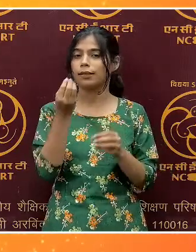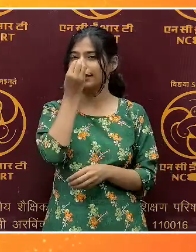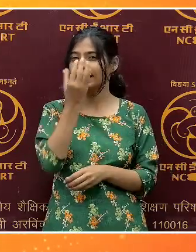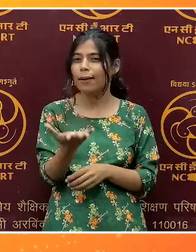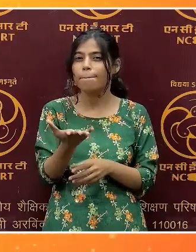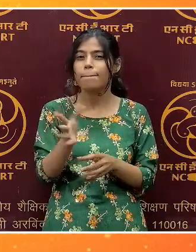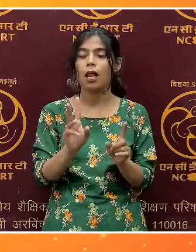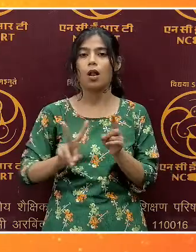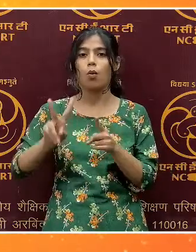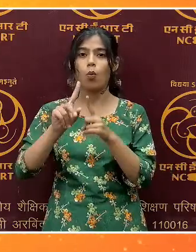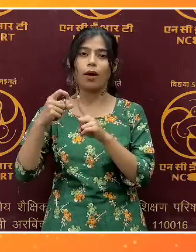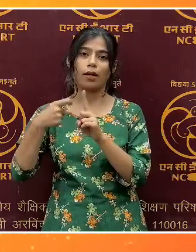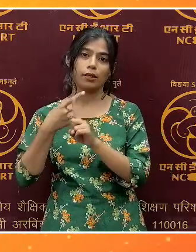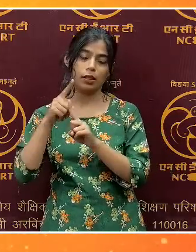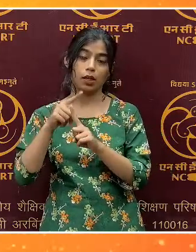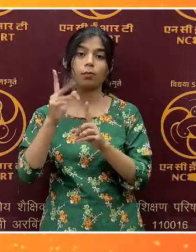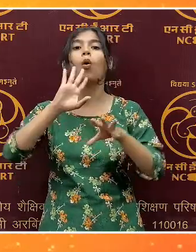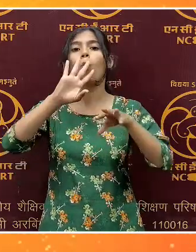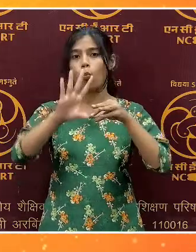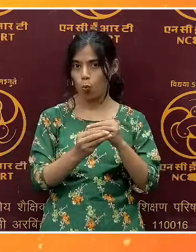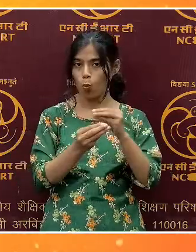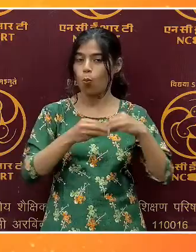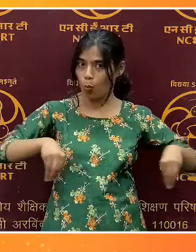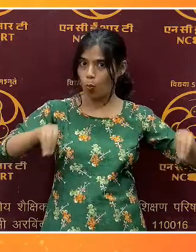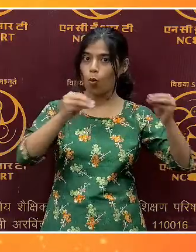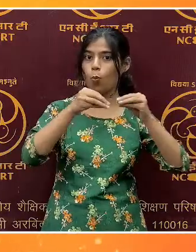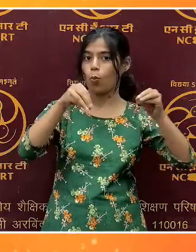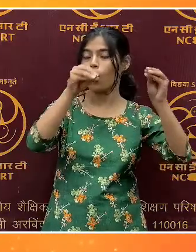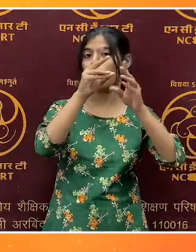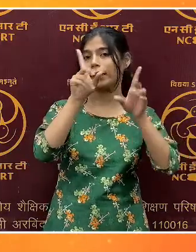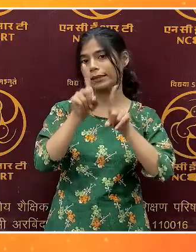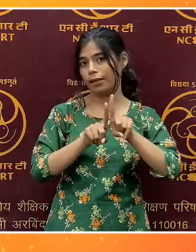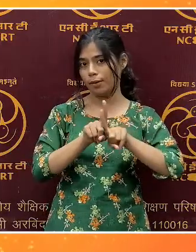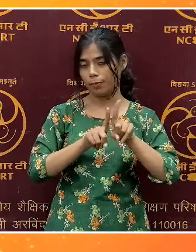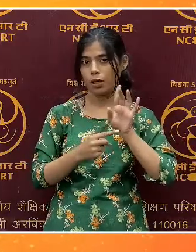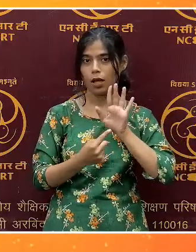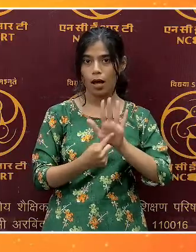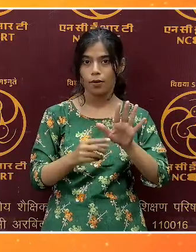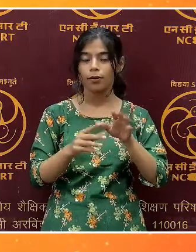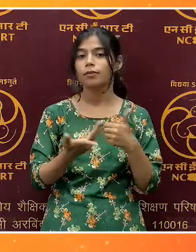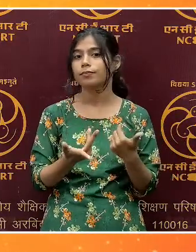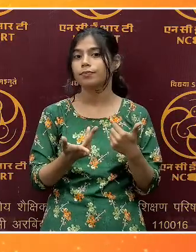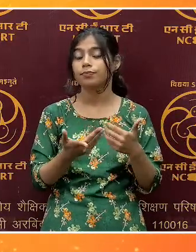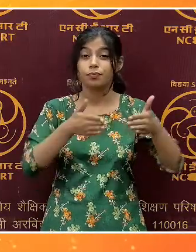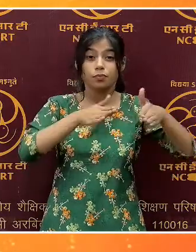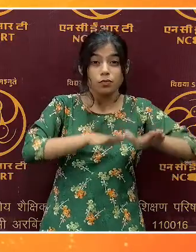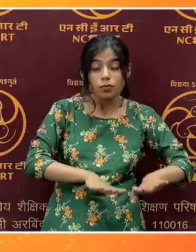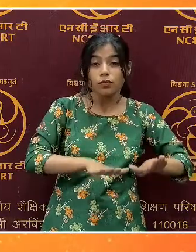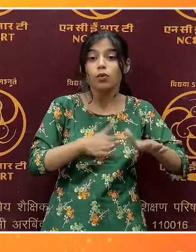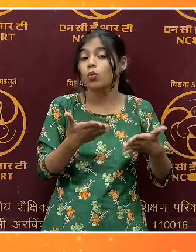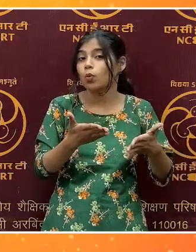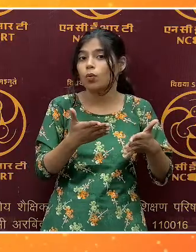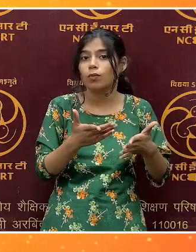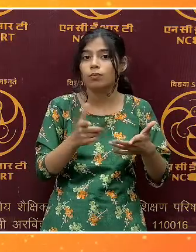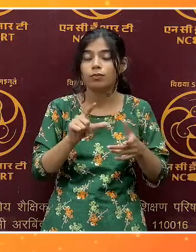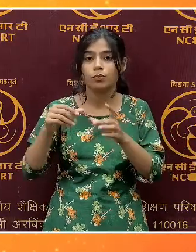vector. Let us take some more examples. Represent force of 2500 Newton at